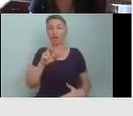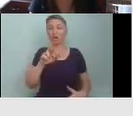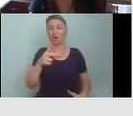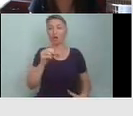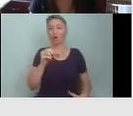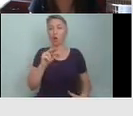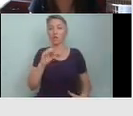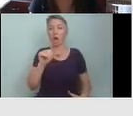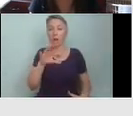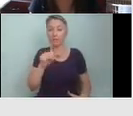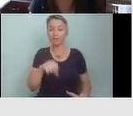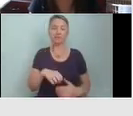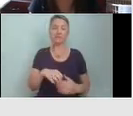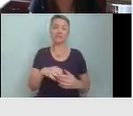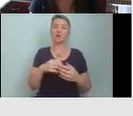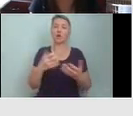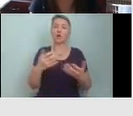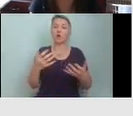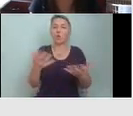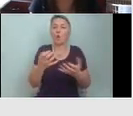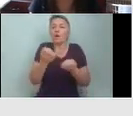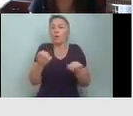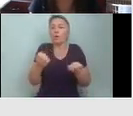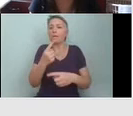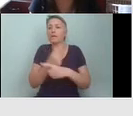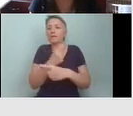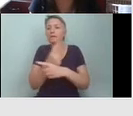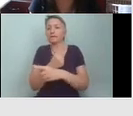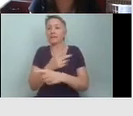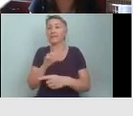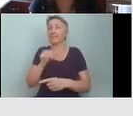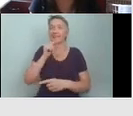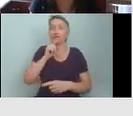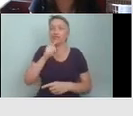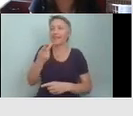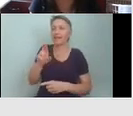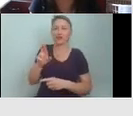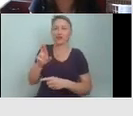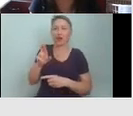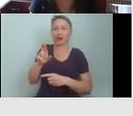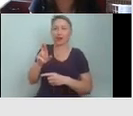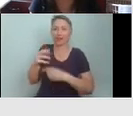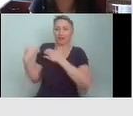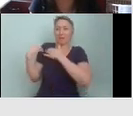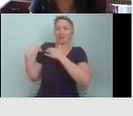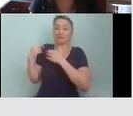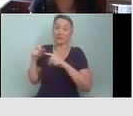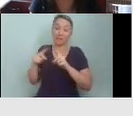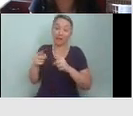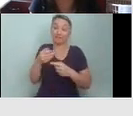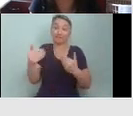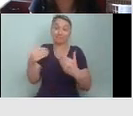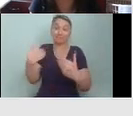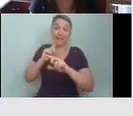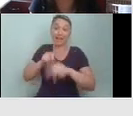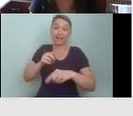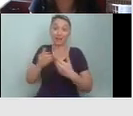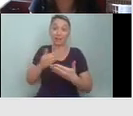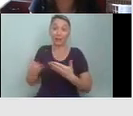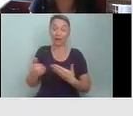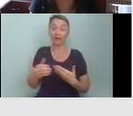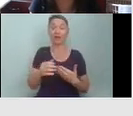equipment that should be used, which, you know, is not even an HR function necessarily, to how to better